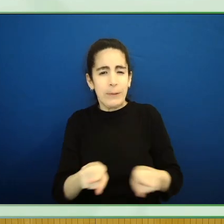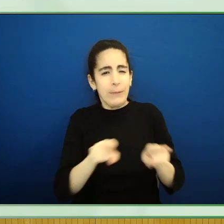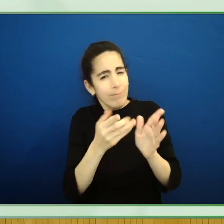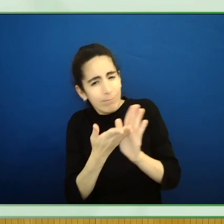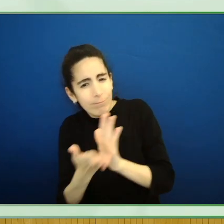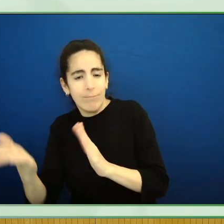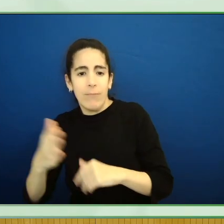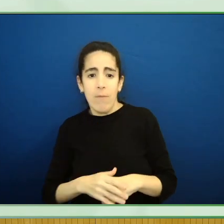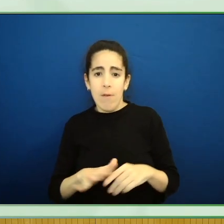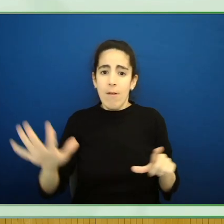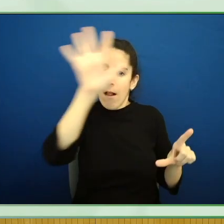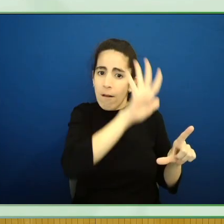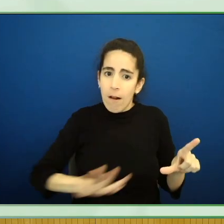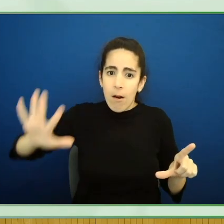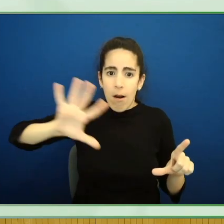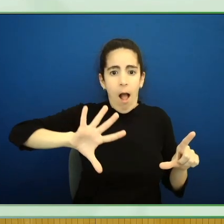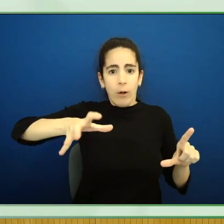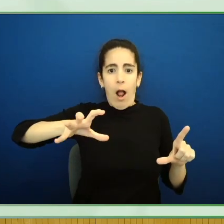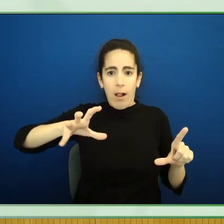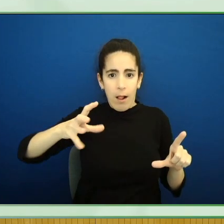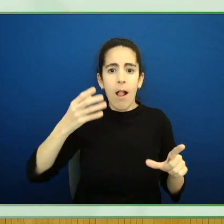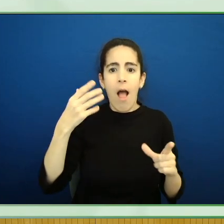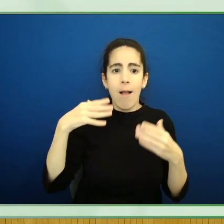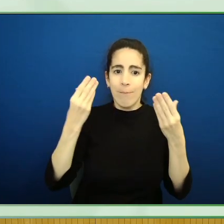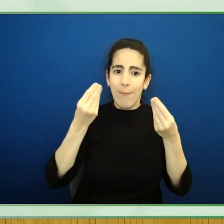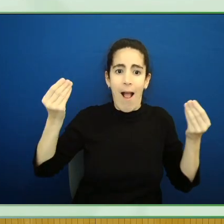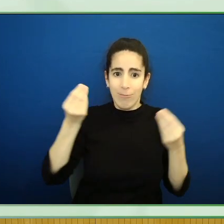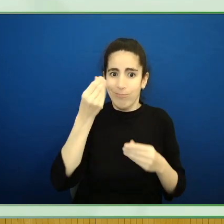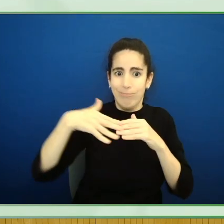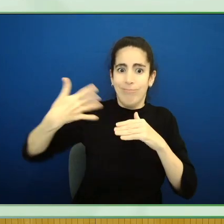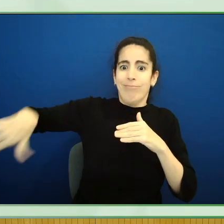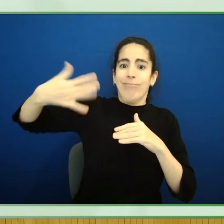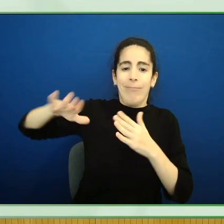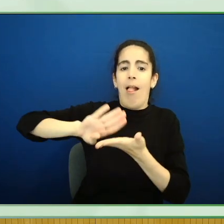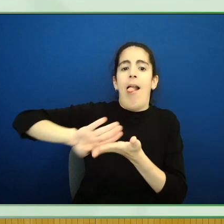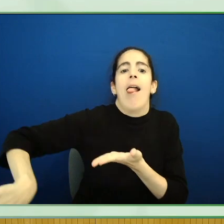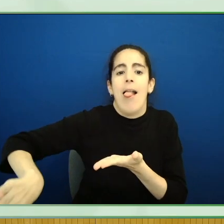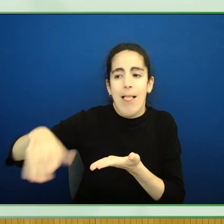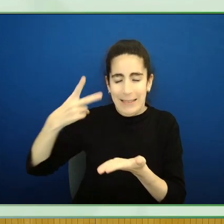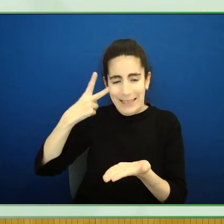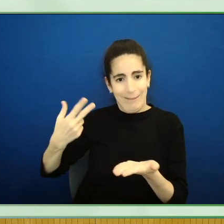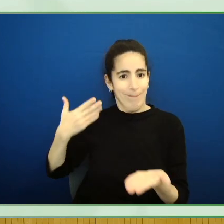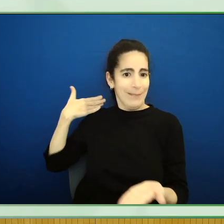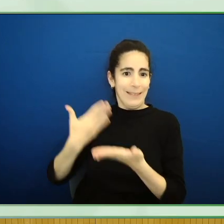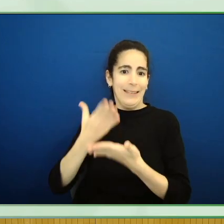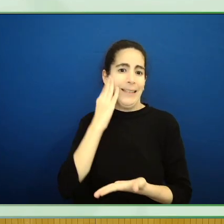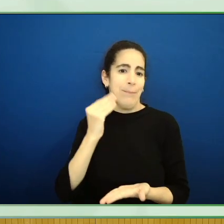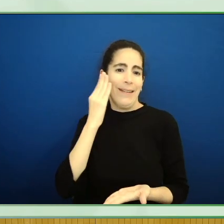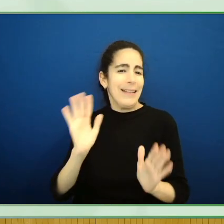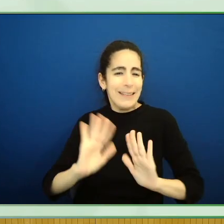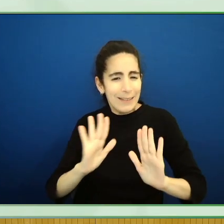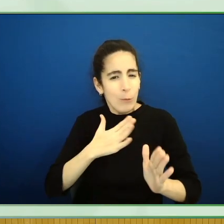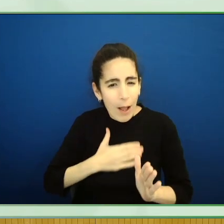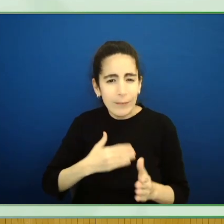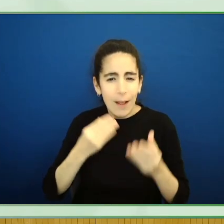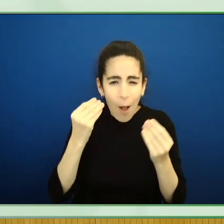We really like to use tech. So we have a little chatbot called MeerkatBot. And with this, the user